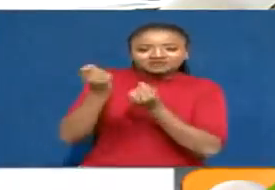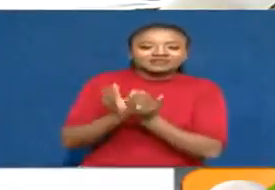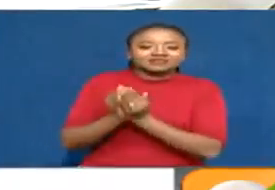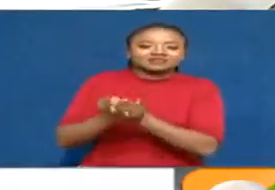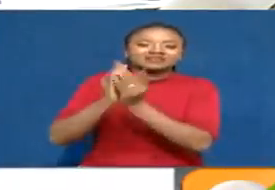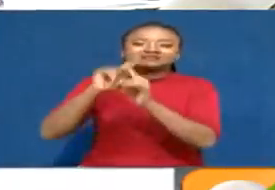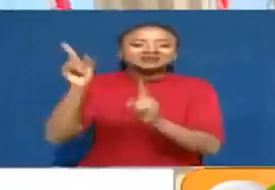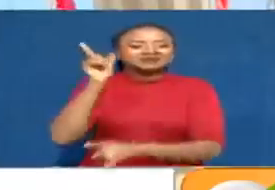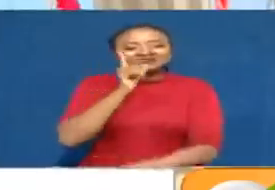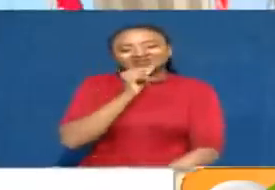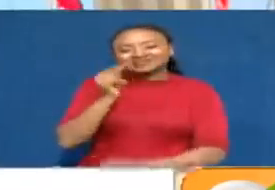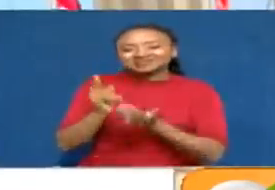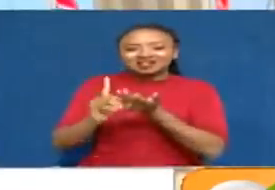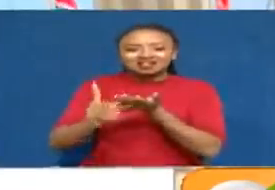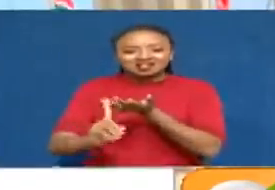late.